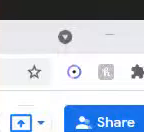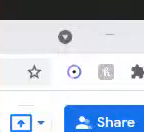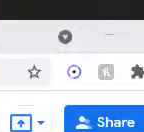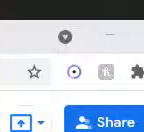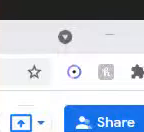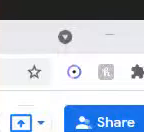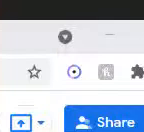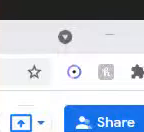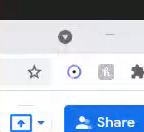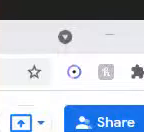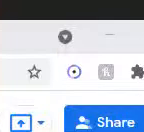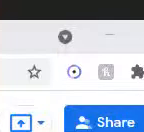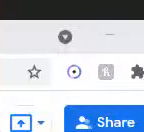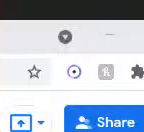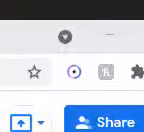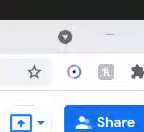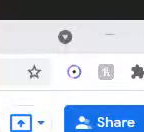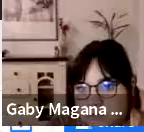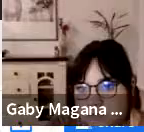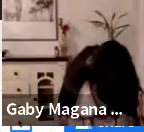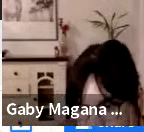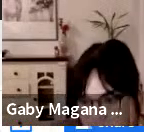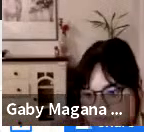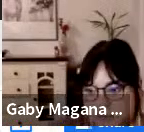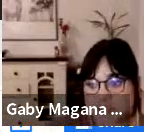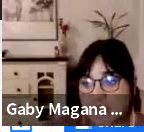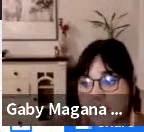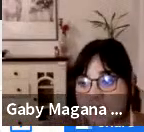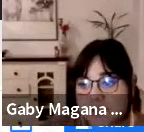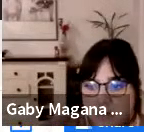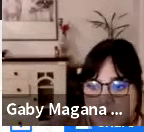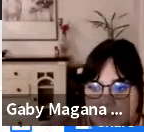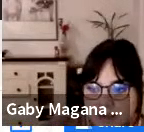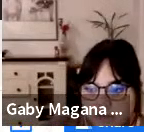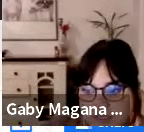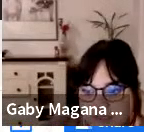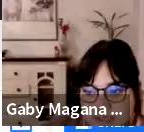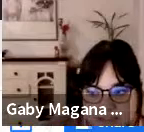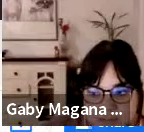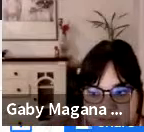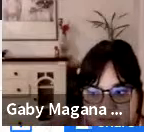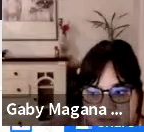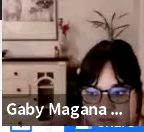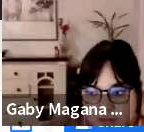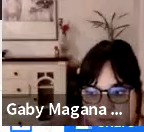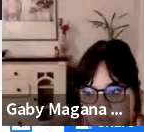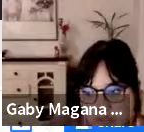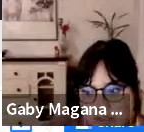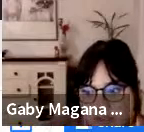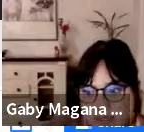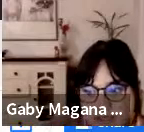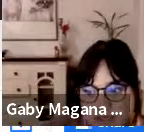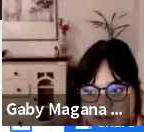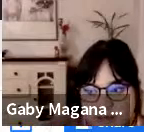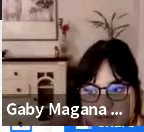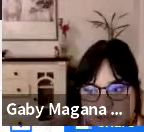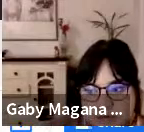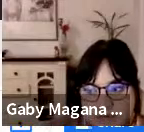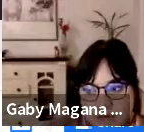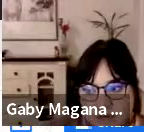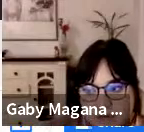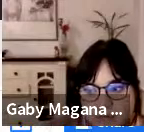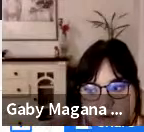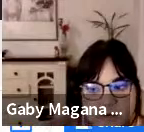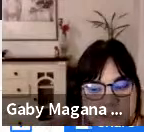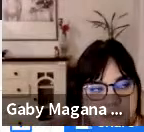Yes. Great, I see some thumbs up. Thanks for the verbal confirmation. So at every CSC meeting, there's going to be an agenda item